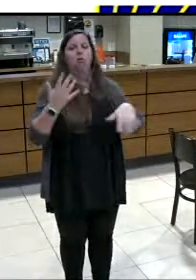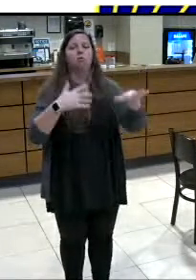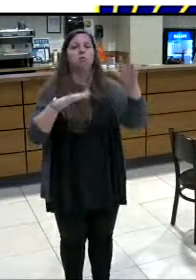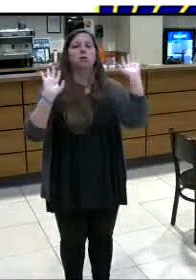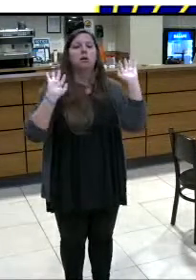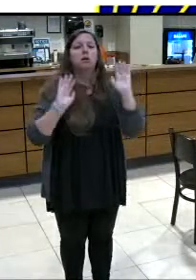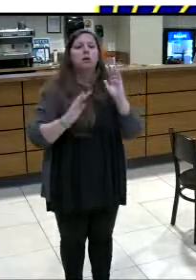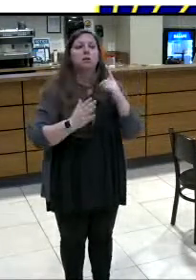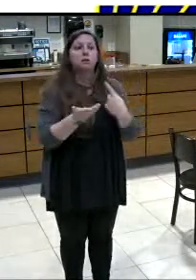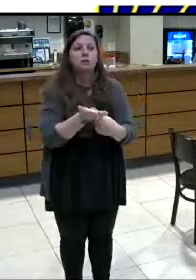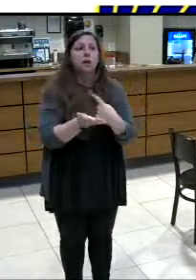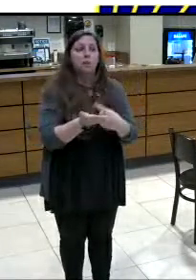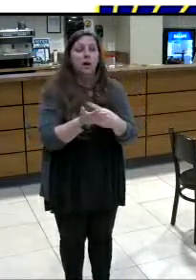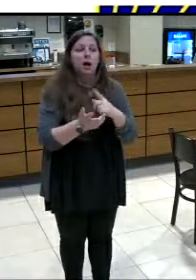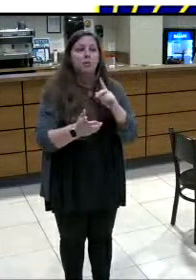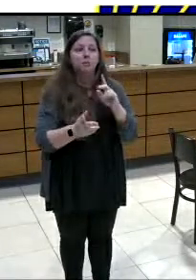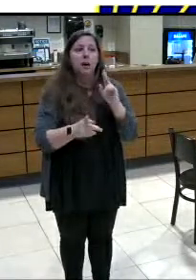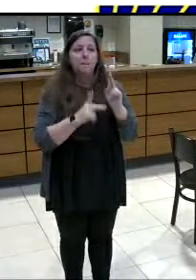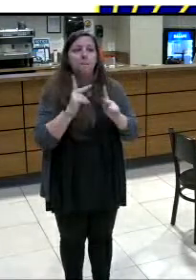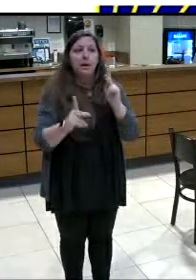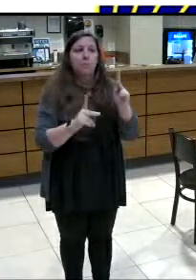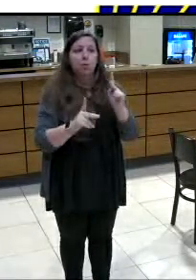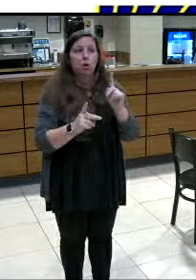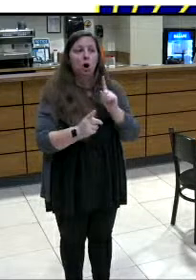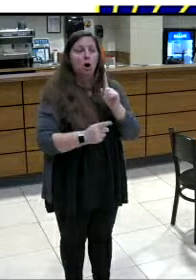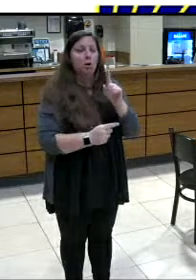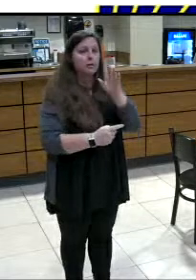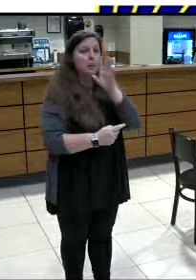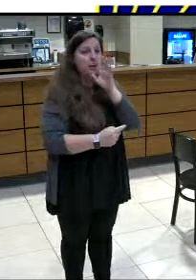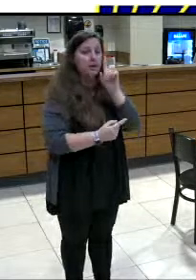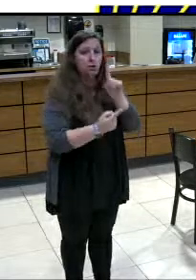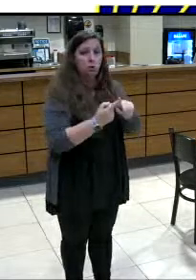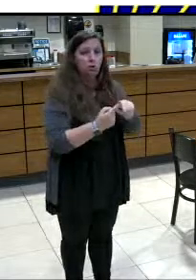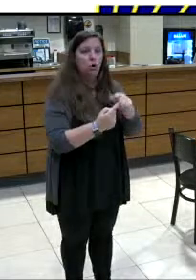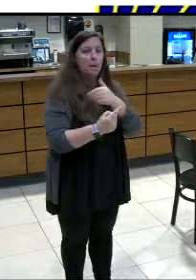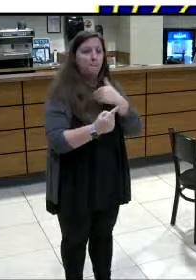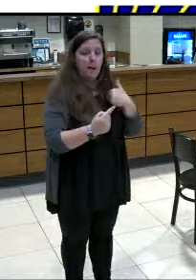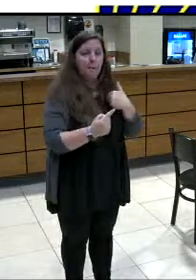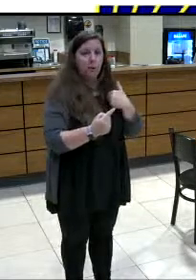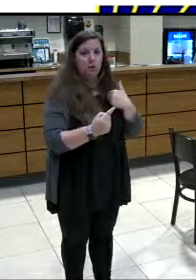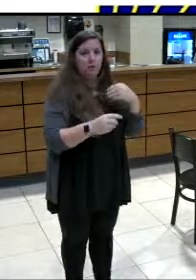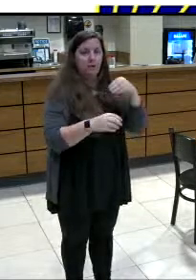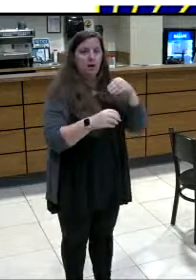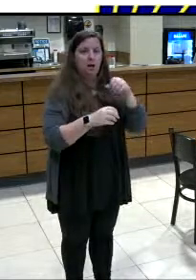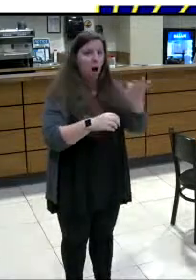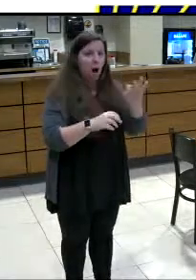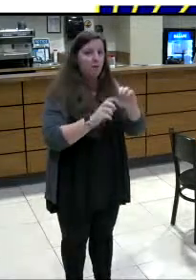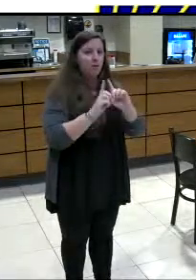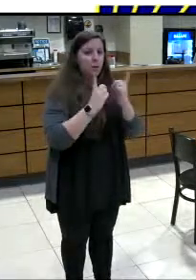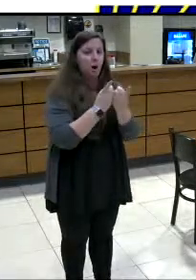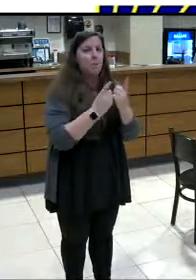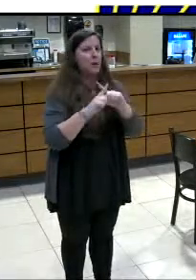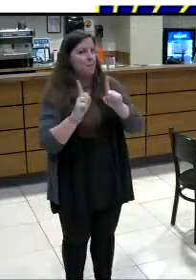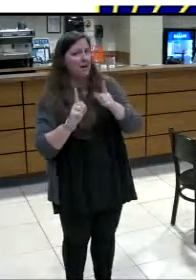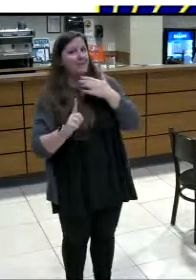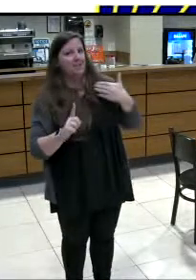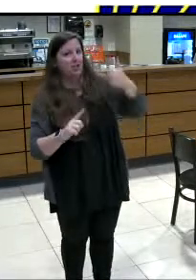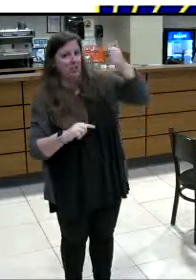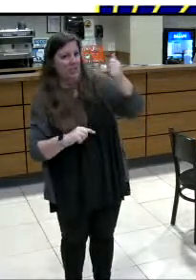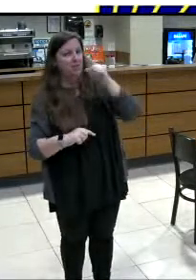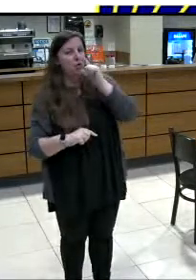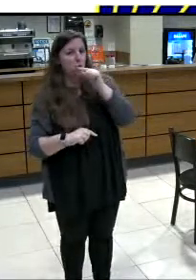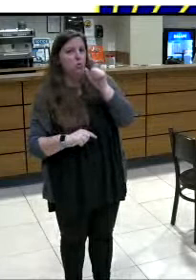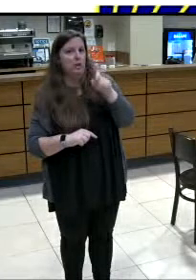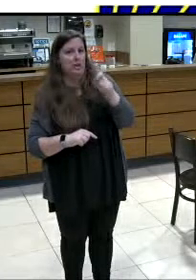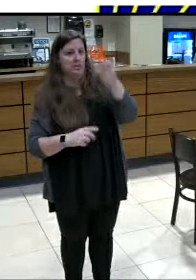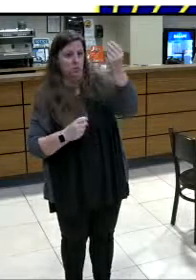people are speaking to members in our department, and sometimes the chief needs to hear the exact concern that the school is having.